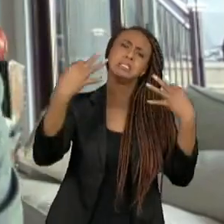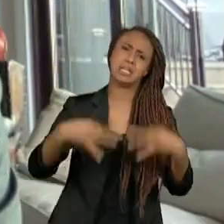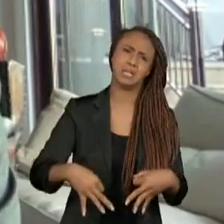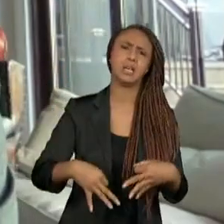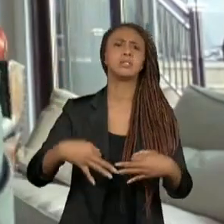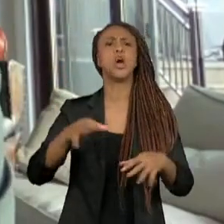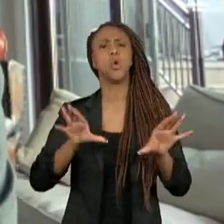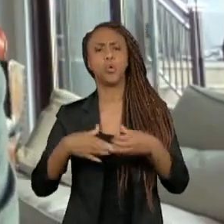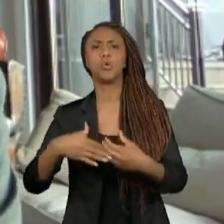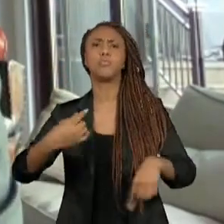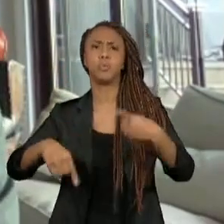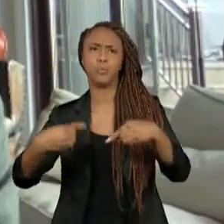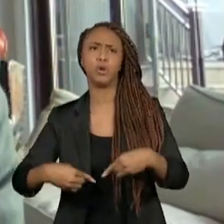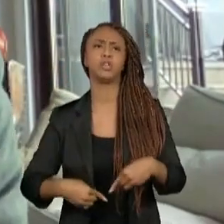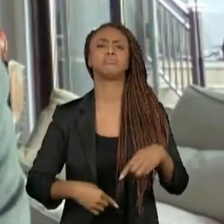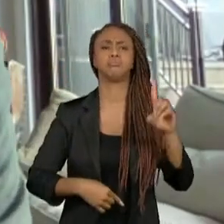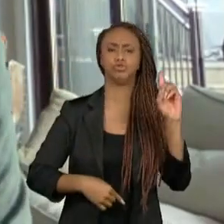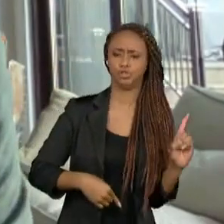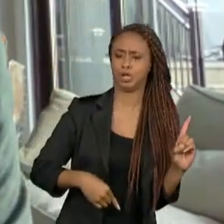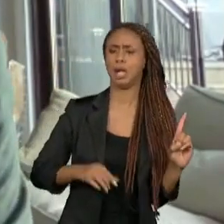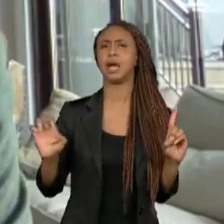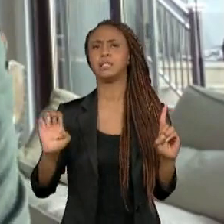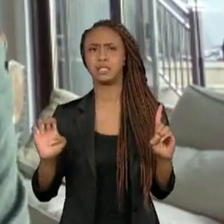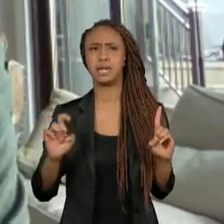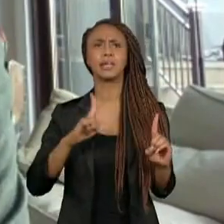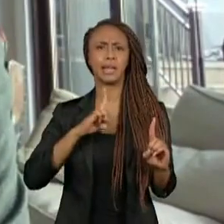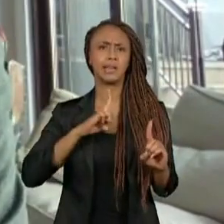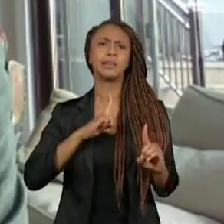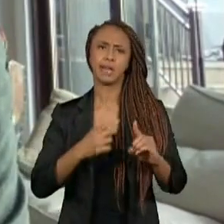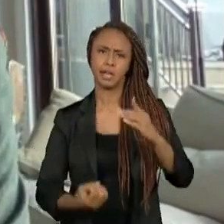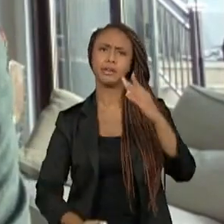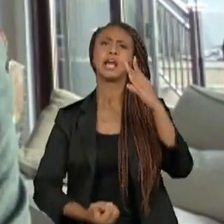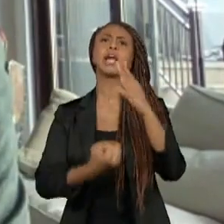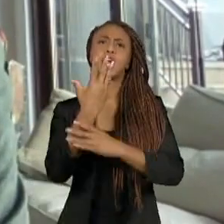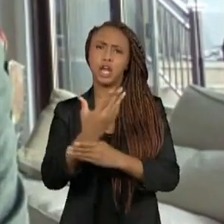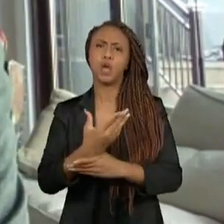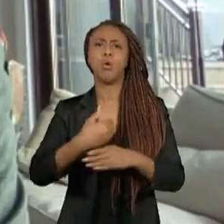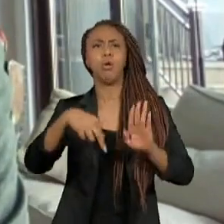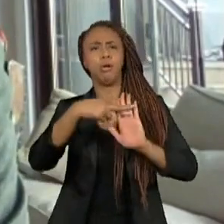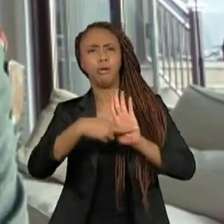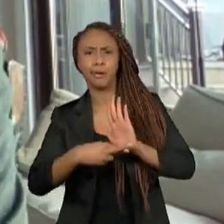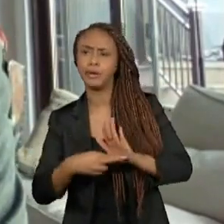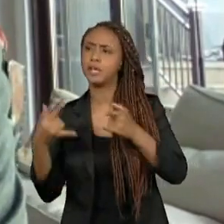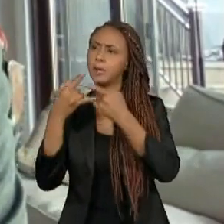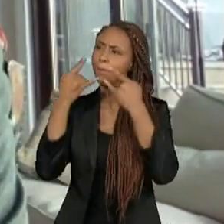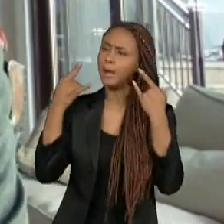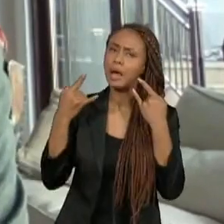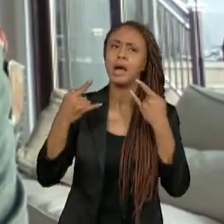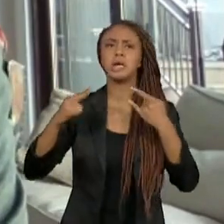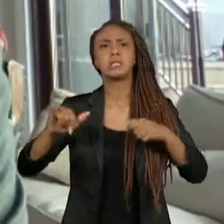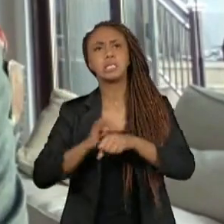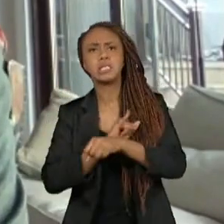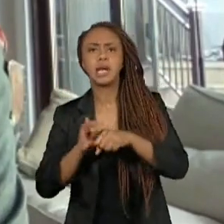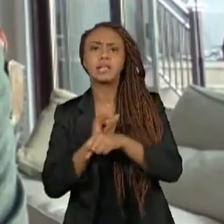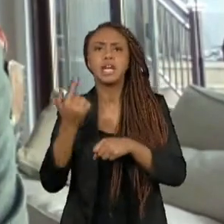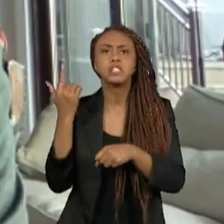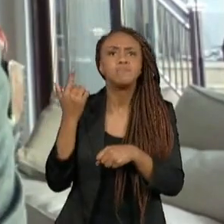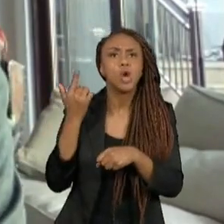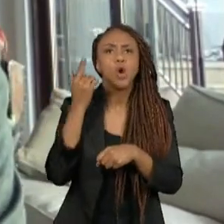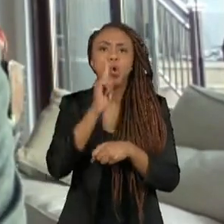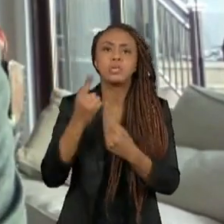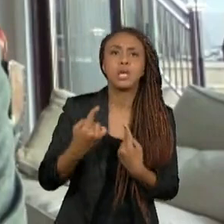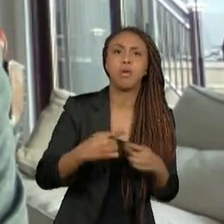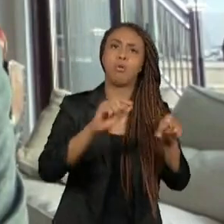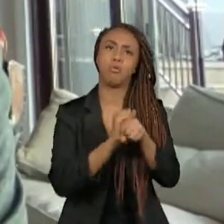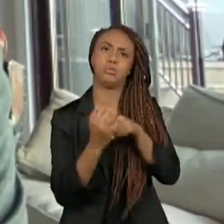left cast aspersions on vaccines as well as on masks and other measures to try to contain the pandemic.